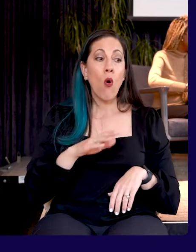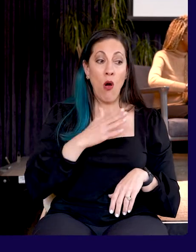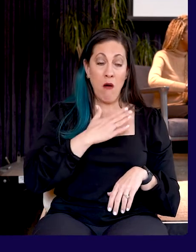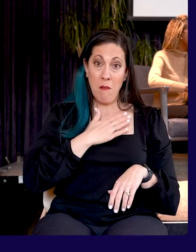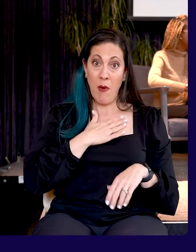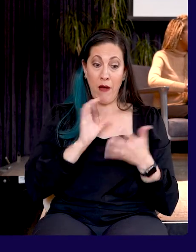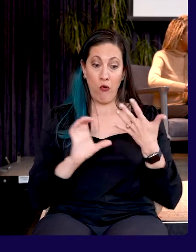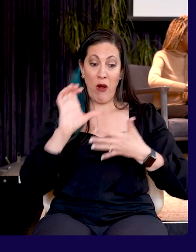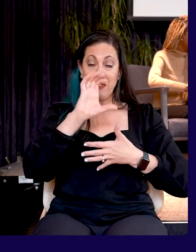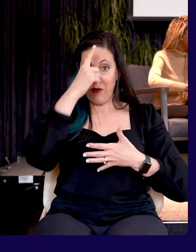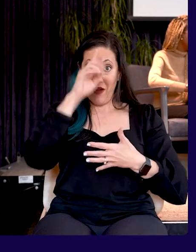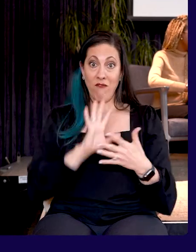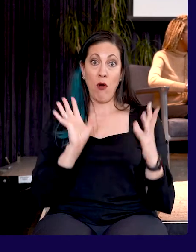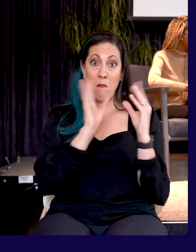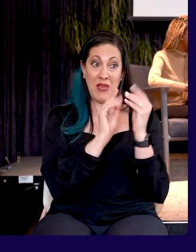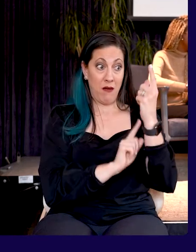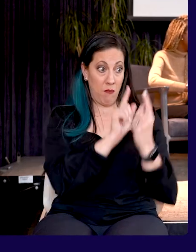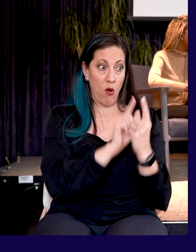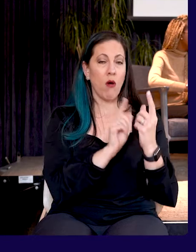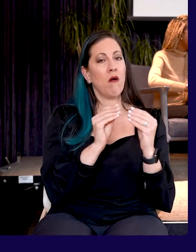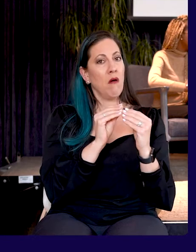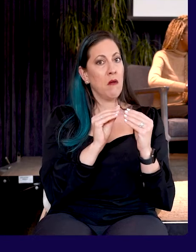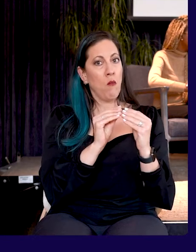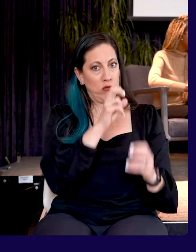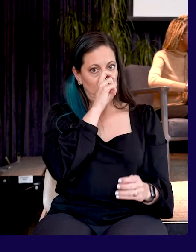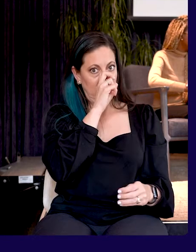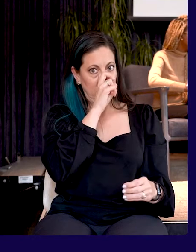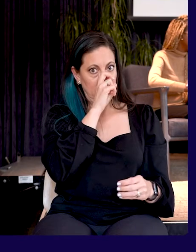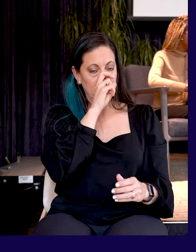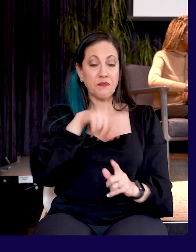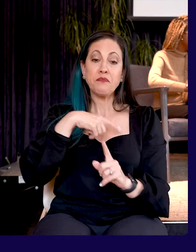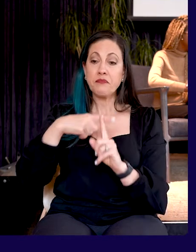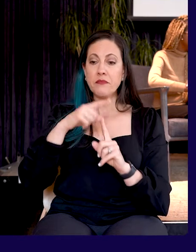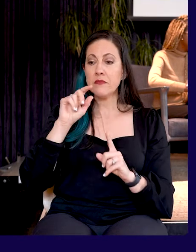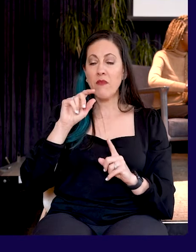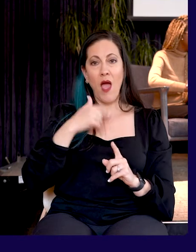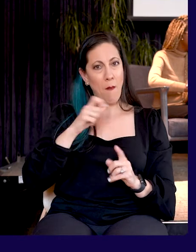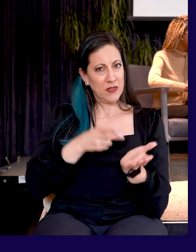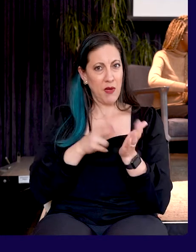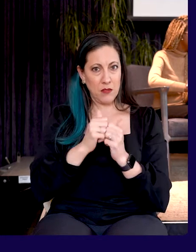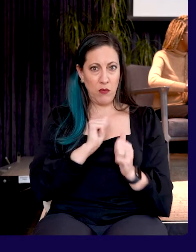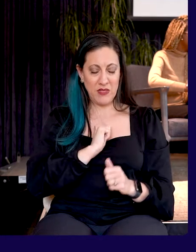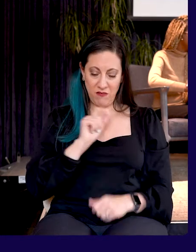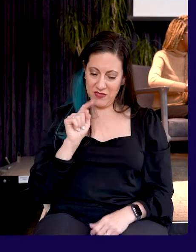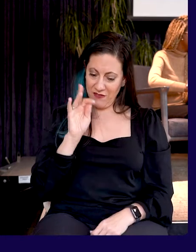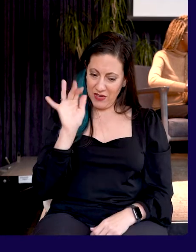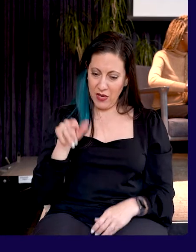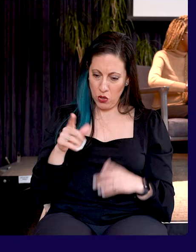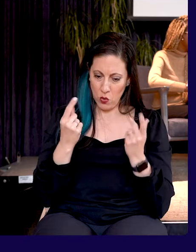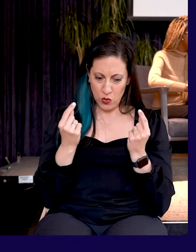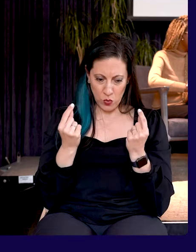person became much higher. And then the other thing I had to really be honest about was, Tiffany, are you really doing all of this all of the